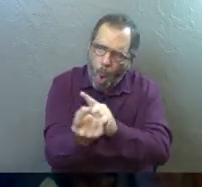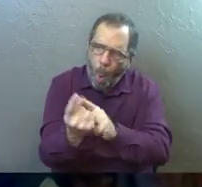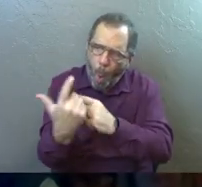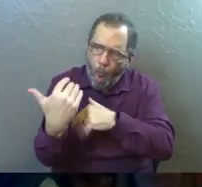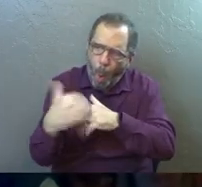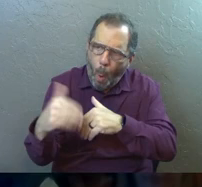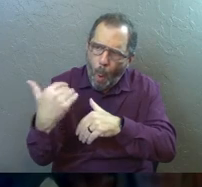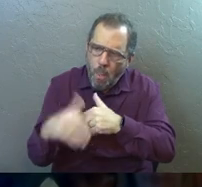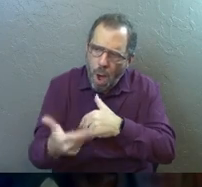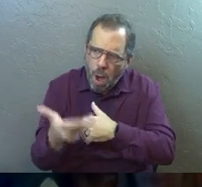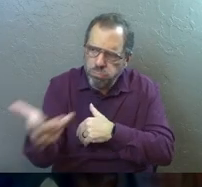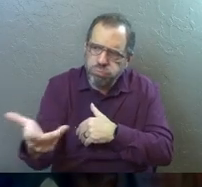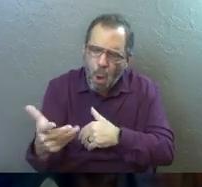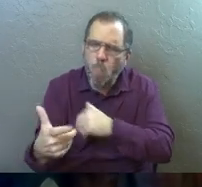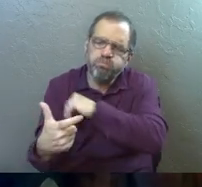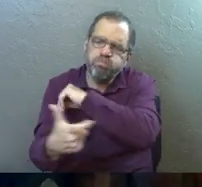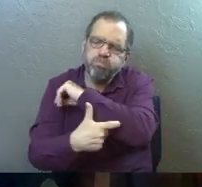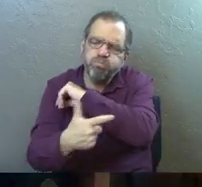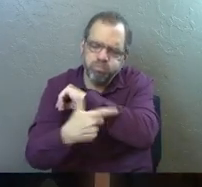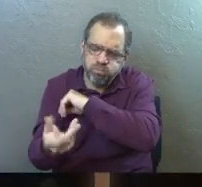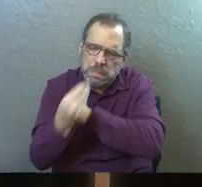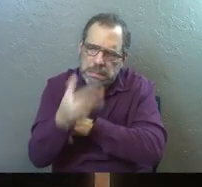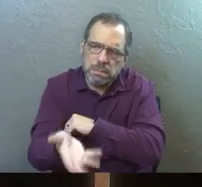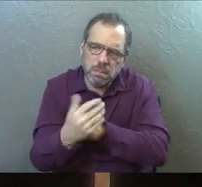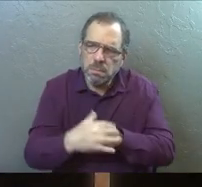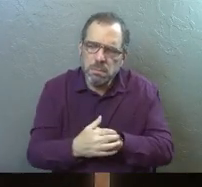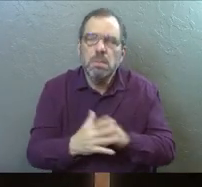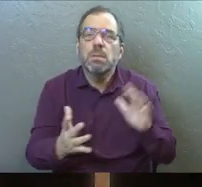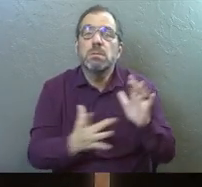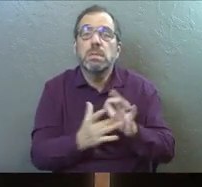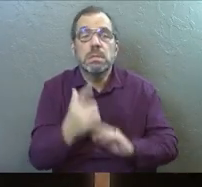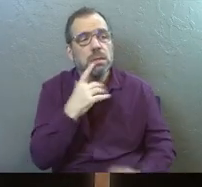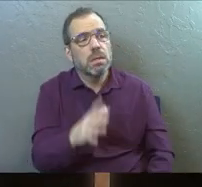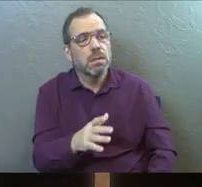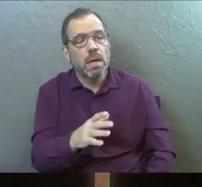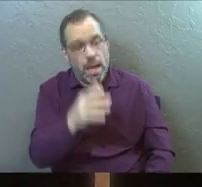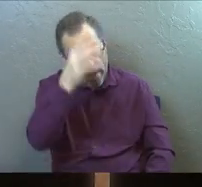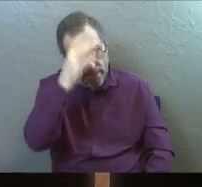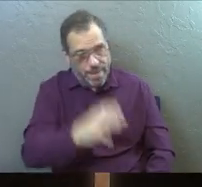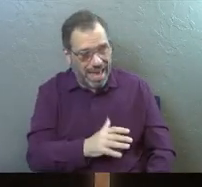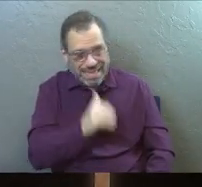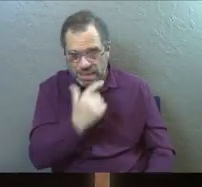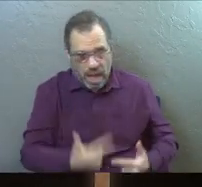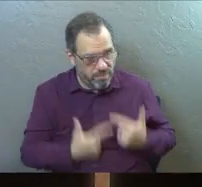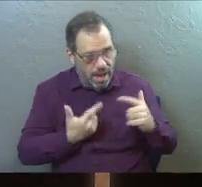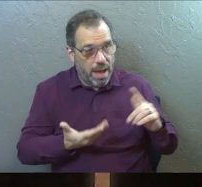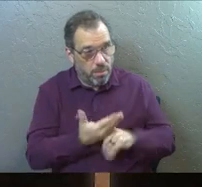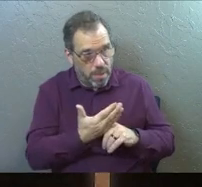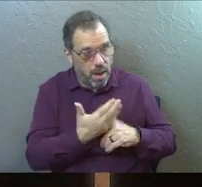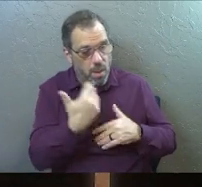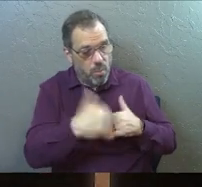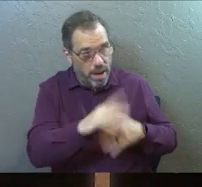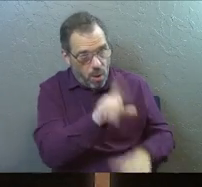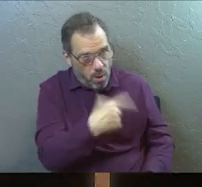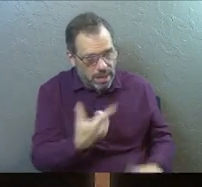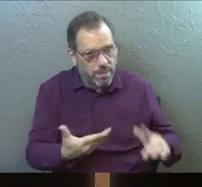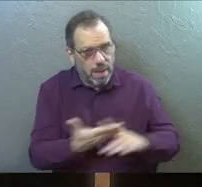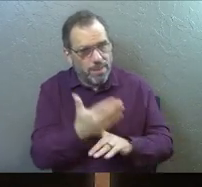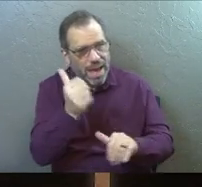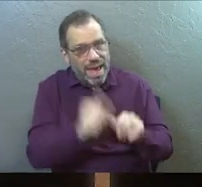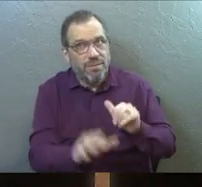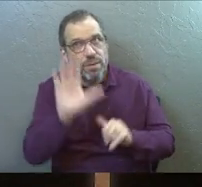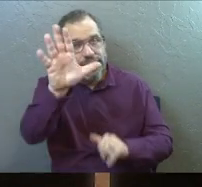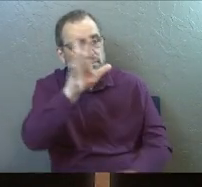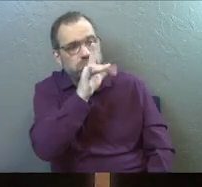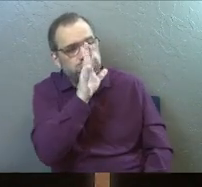baked bread and tried to tempt him with it? What did Jesus say? He says, man does not live by bread alone, but by every